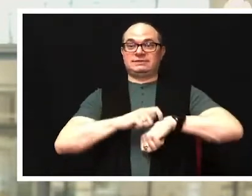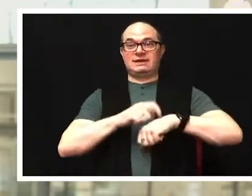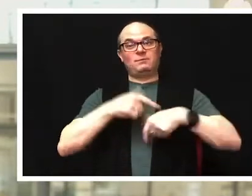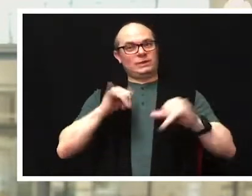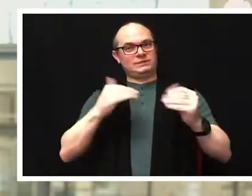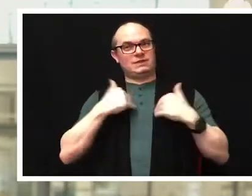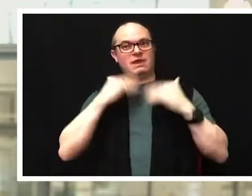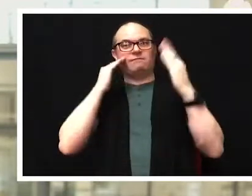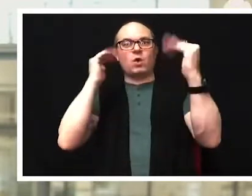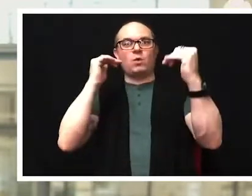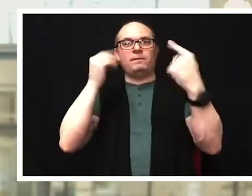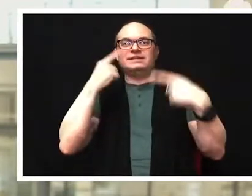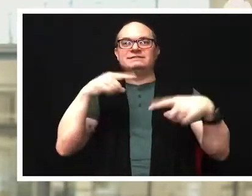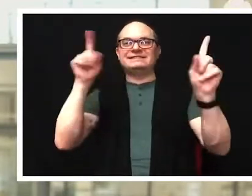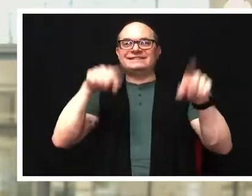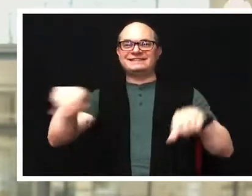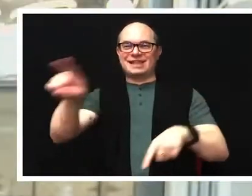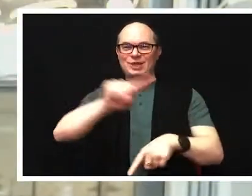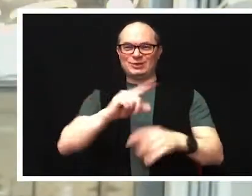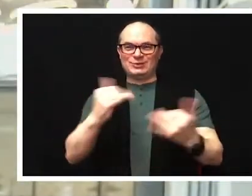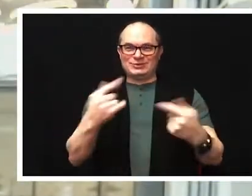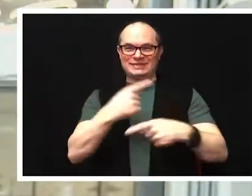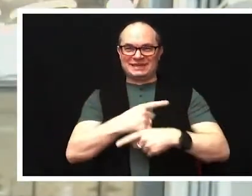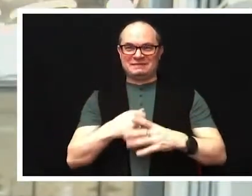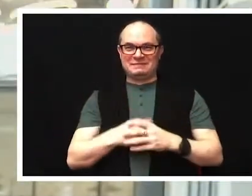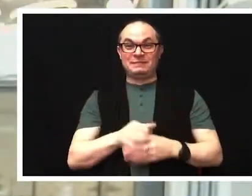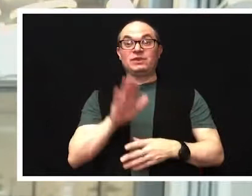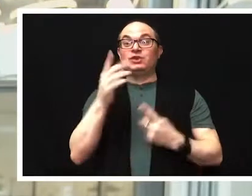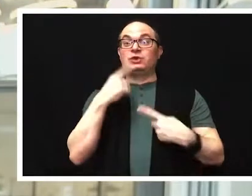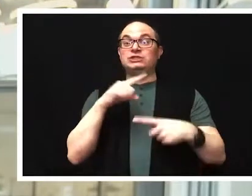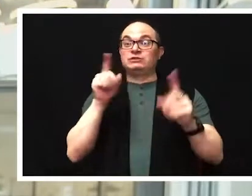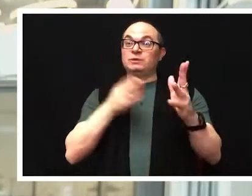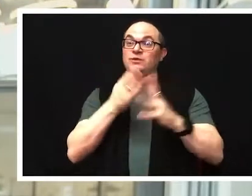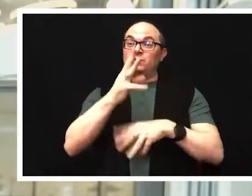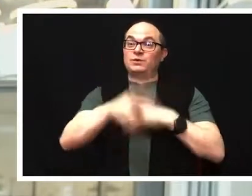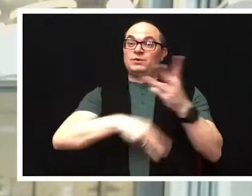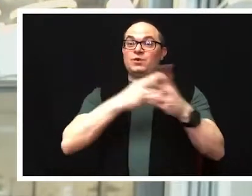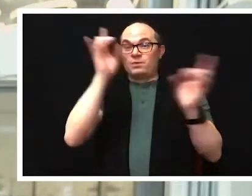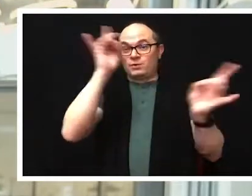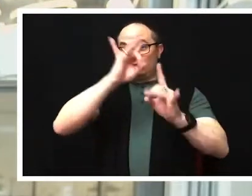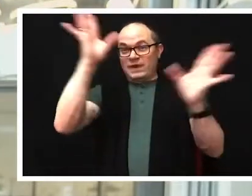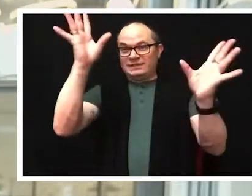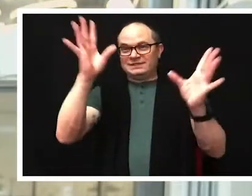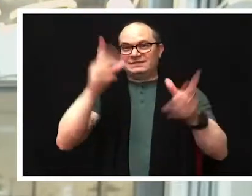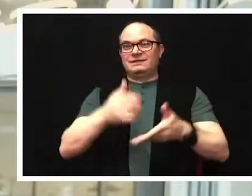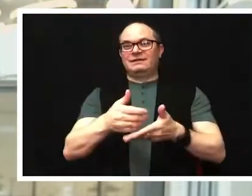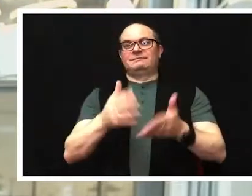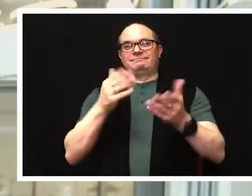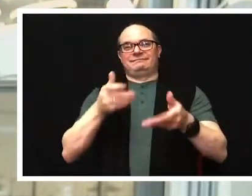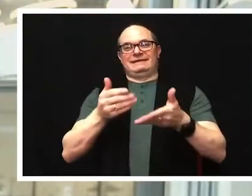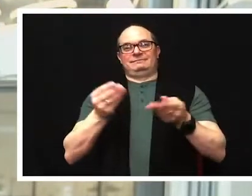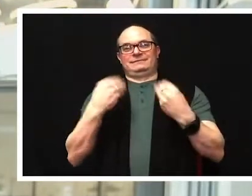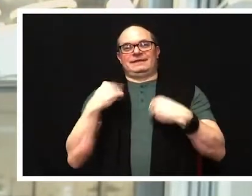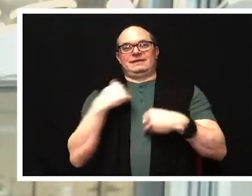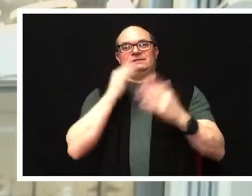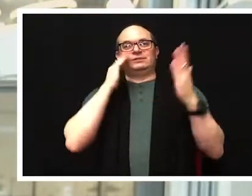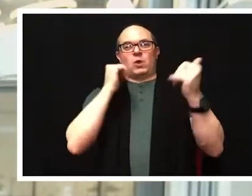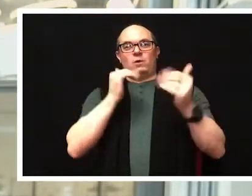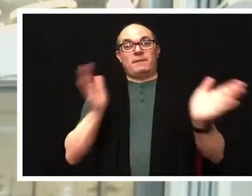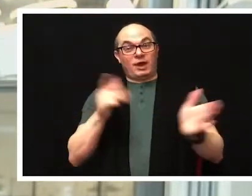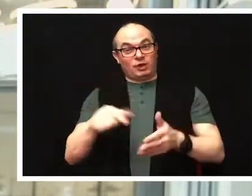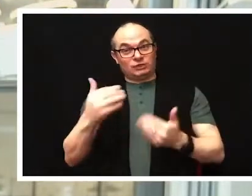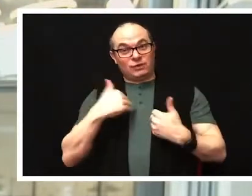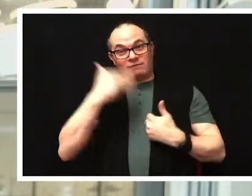is hope because successes like you today. Your achievement through this global crisis gives us all renewed hope. I encourage you to take